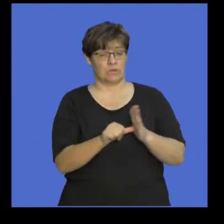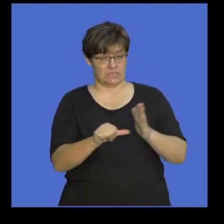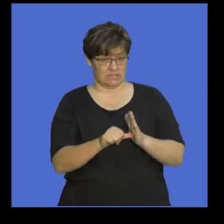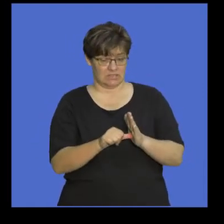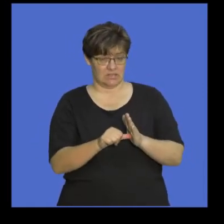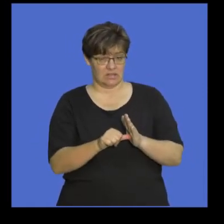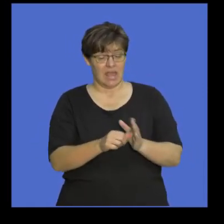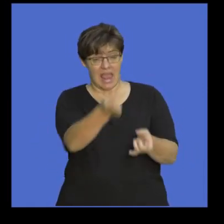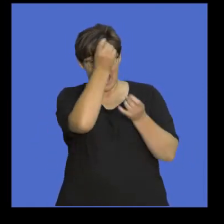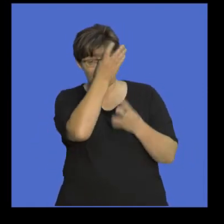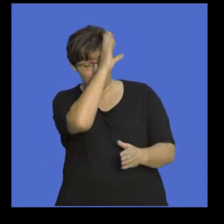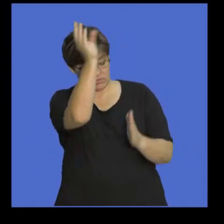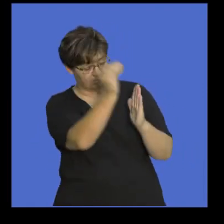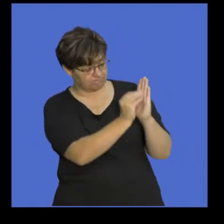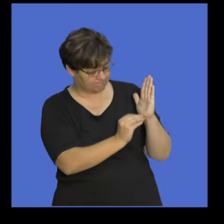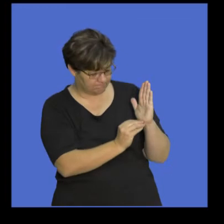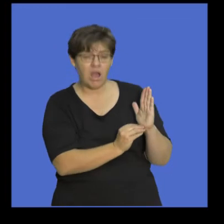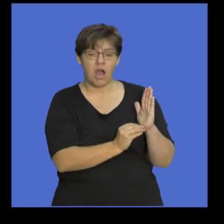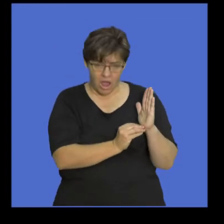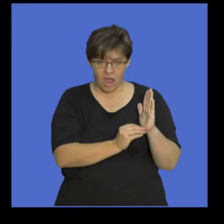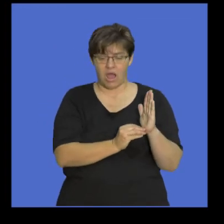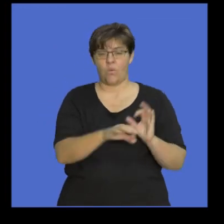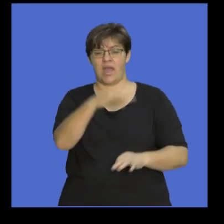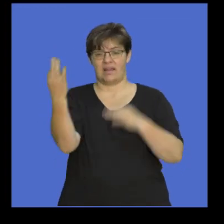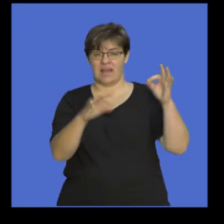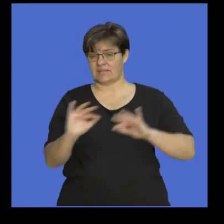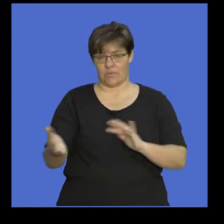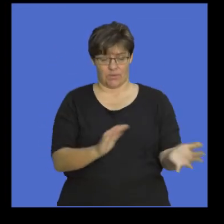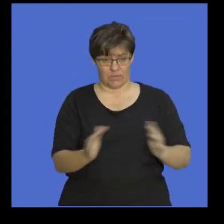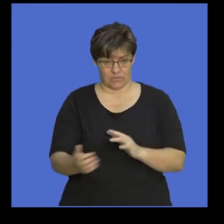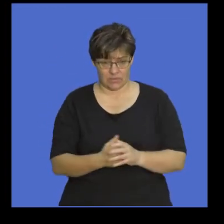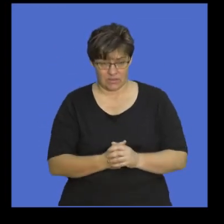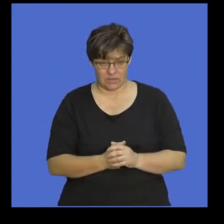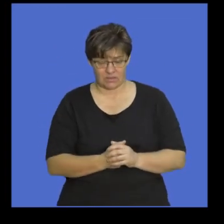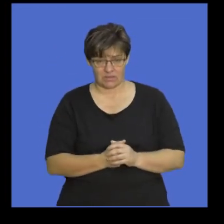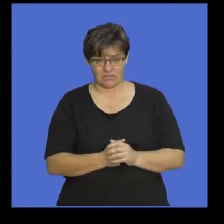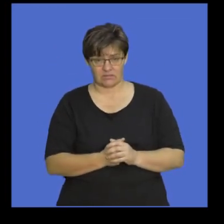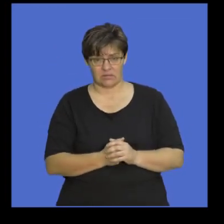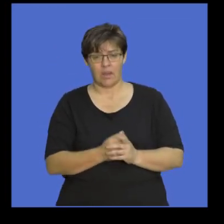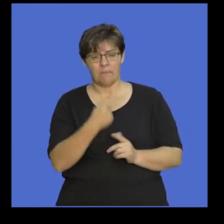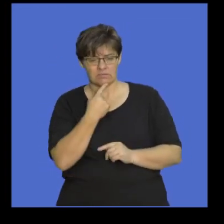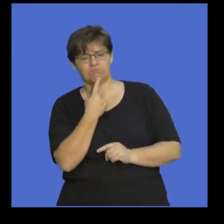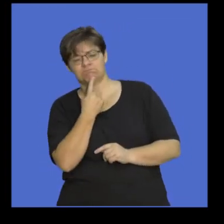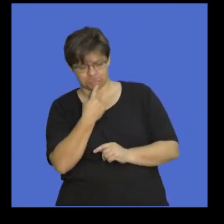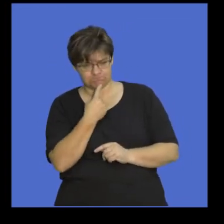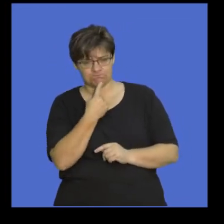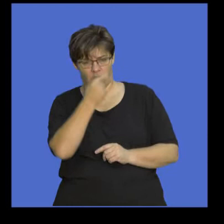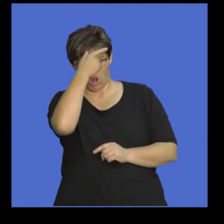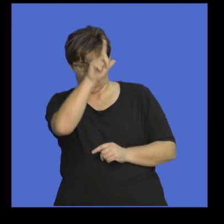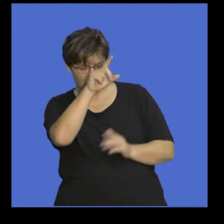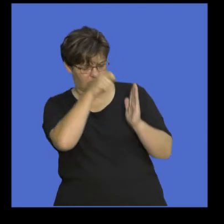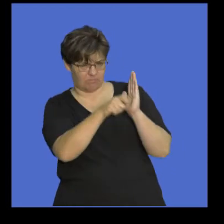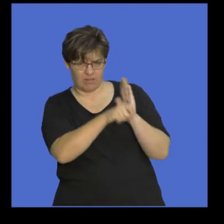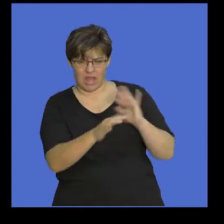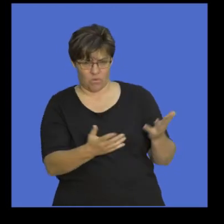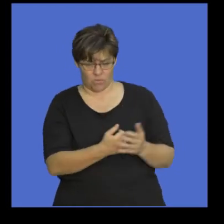scientific process, and also how then we use that data to analyze, okay? We need to arrive to some sort